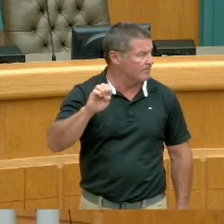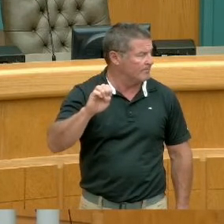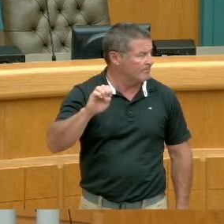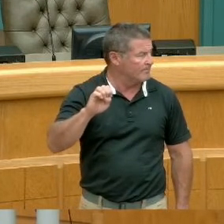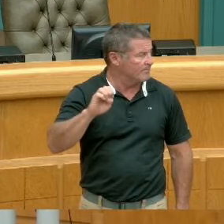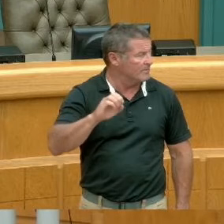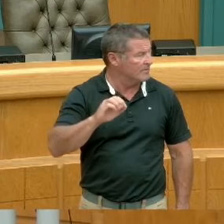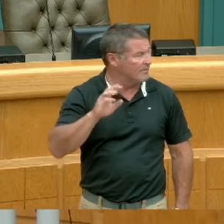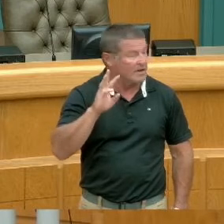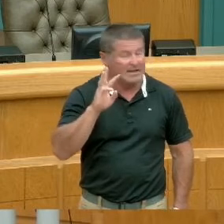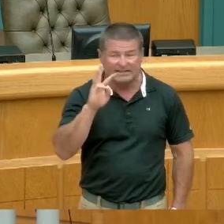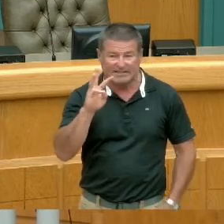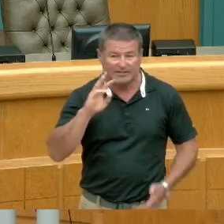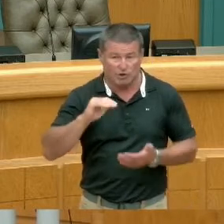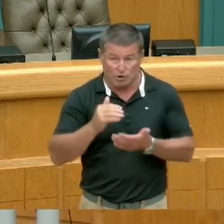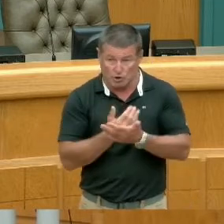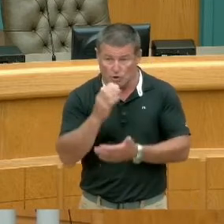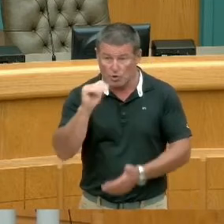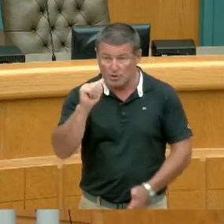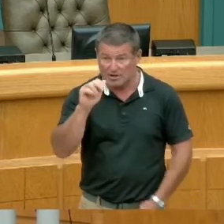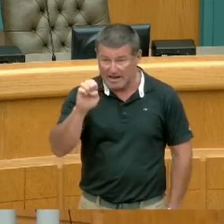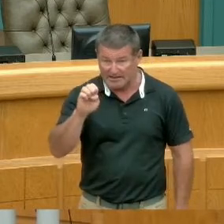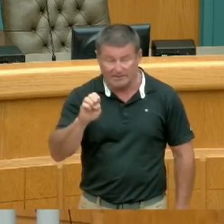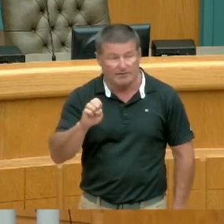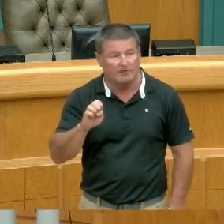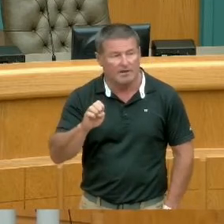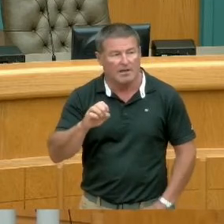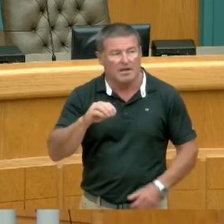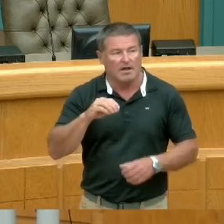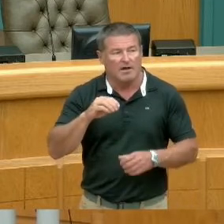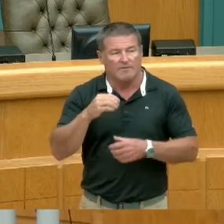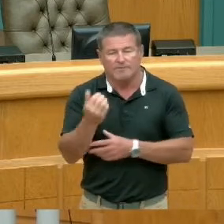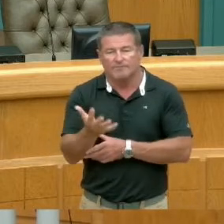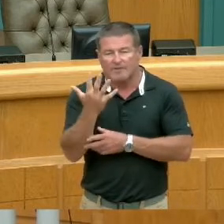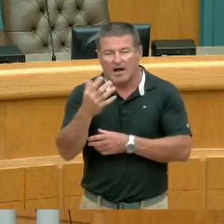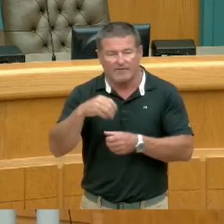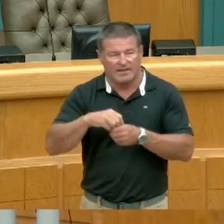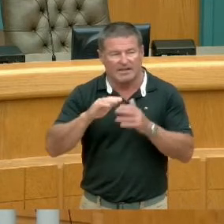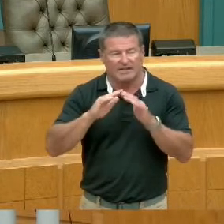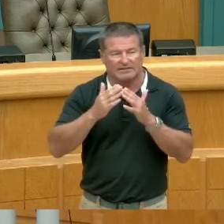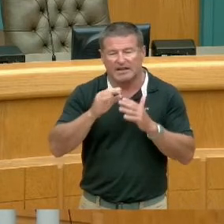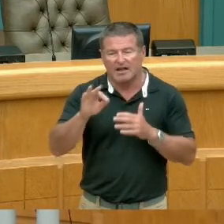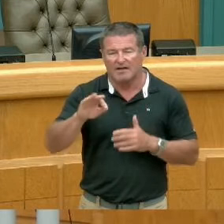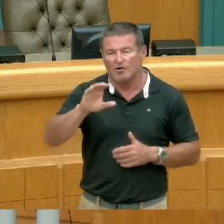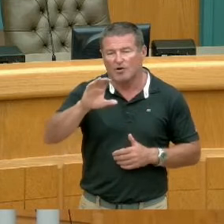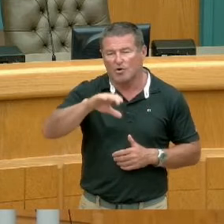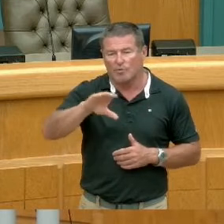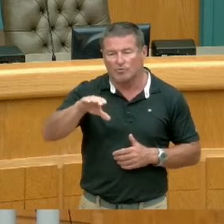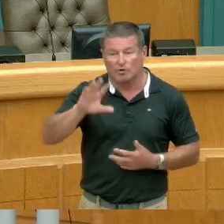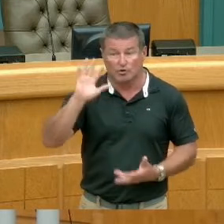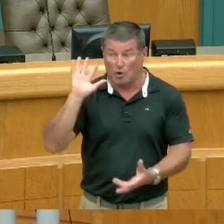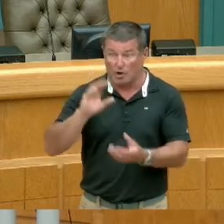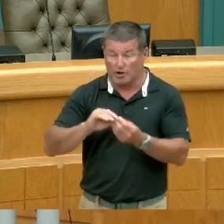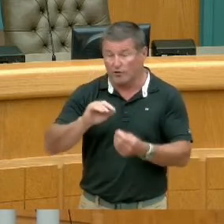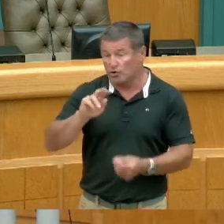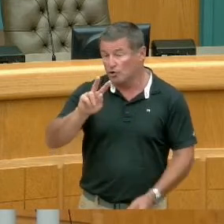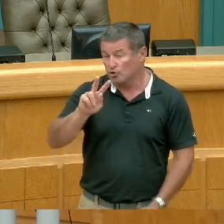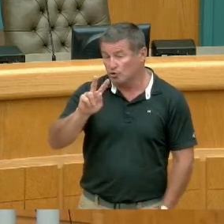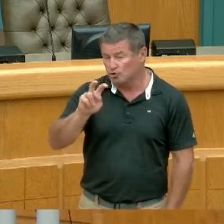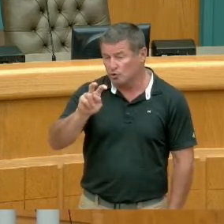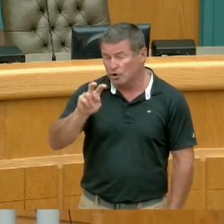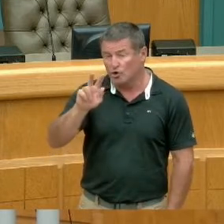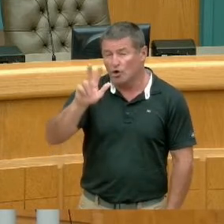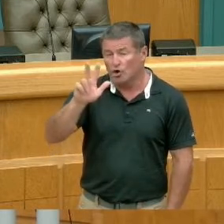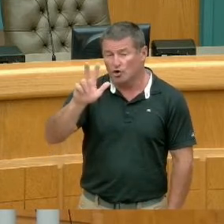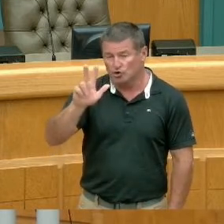the 6 new cases today, 5 were in the city of Corpus Christi. So that total for Corpus Christi now is 223.